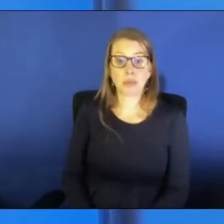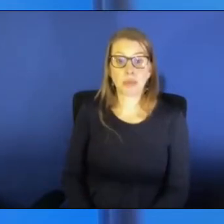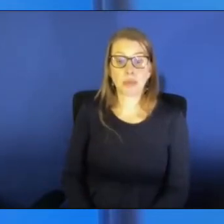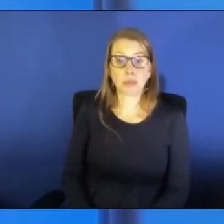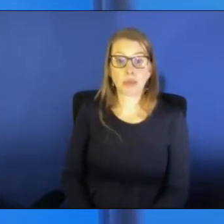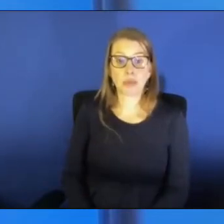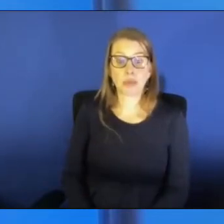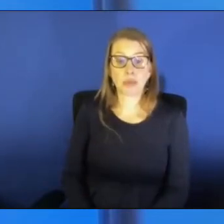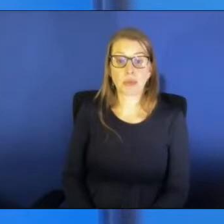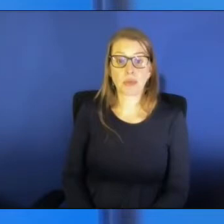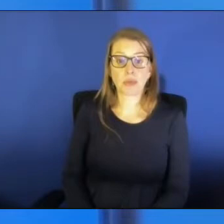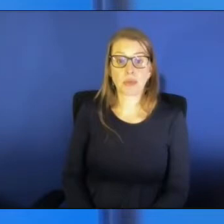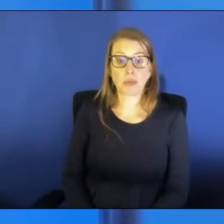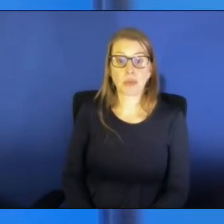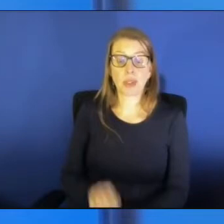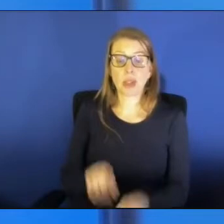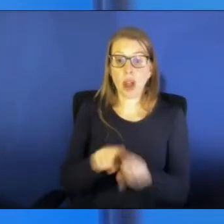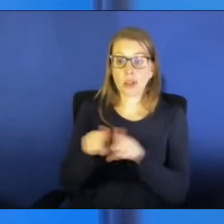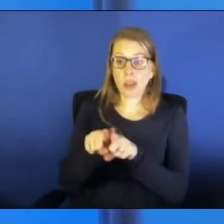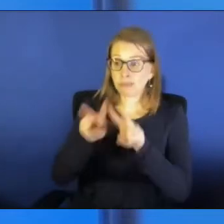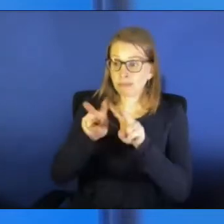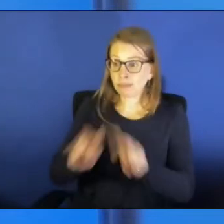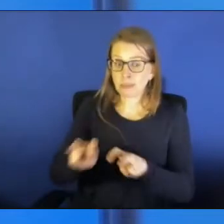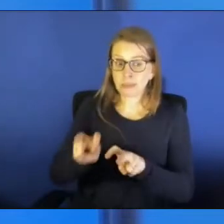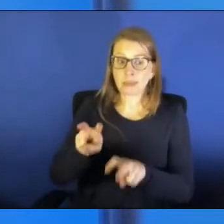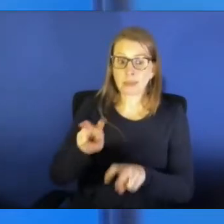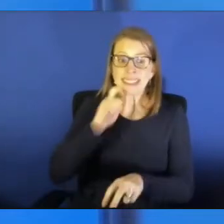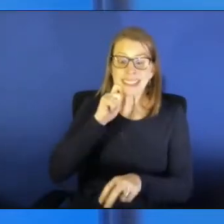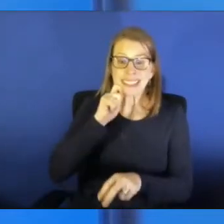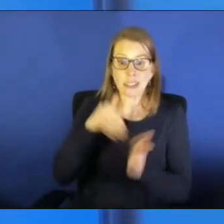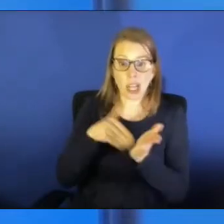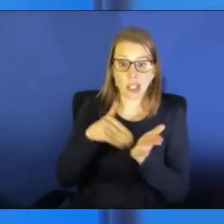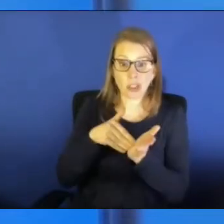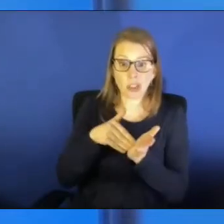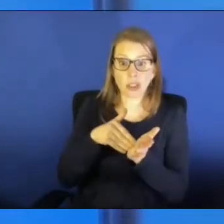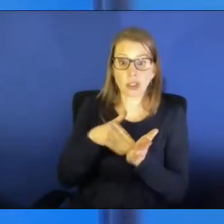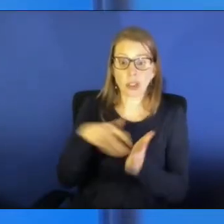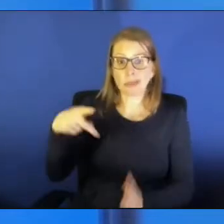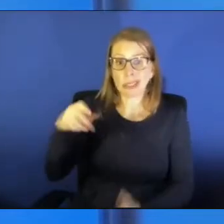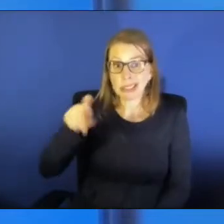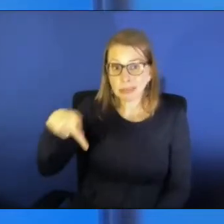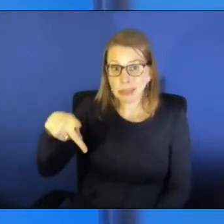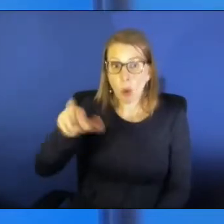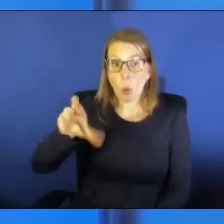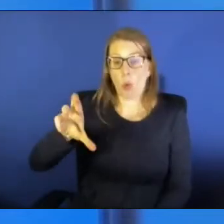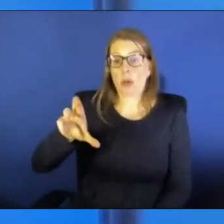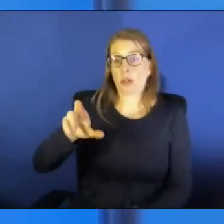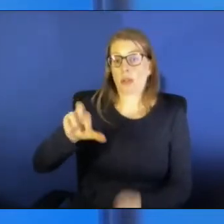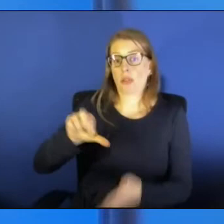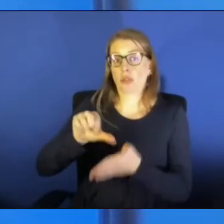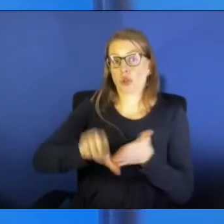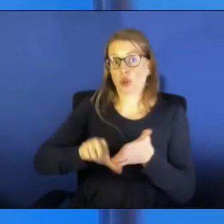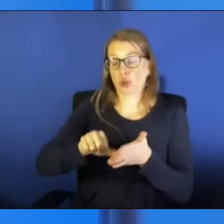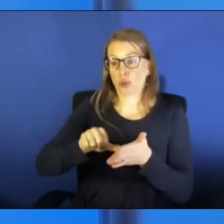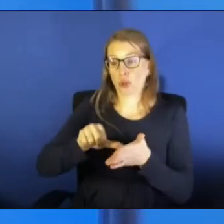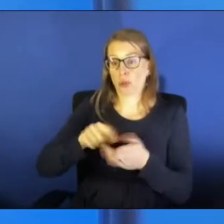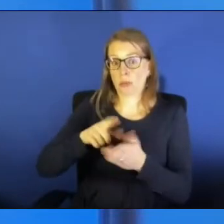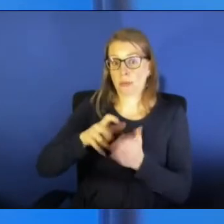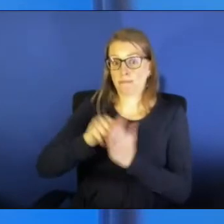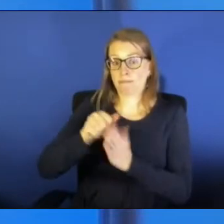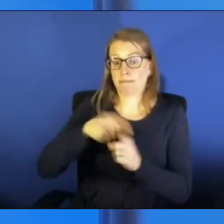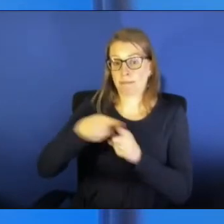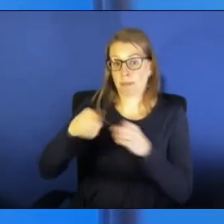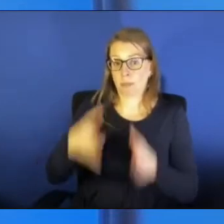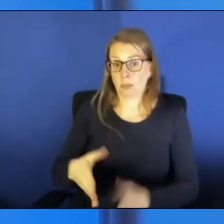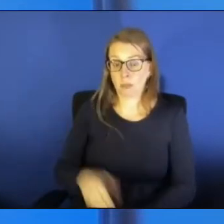your primary care doc, by a dermatologist, or by a surgical oncologist. And that, when I'm talking to my medical